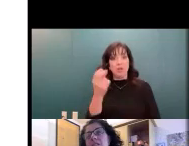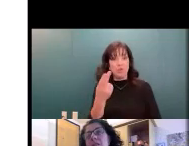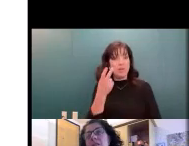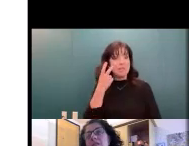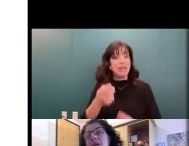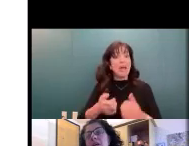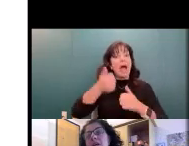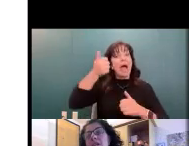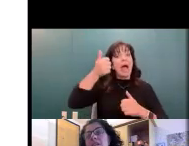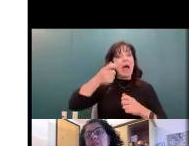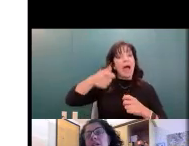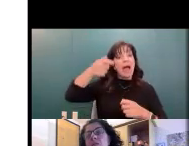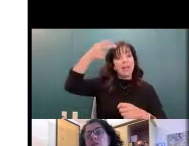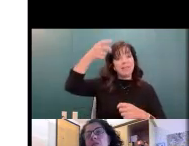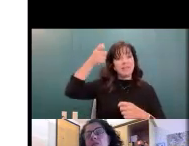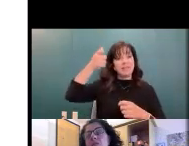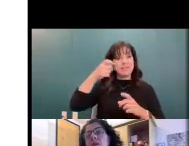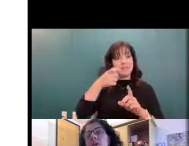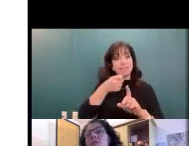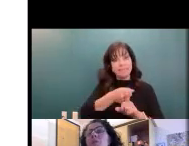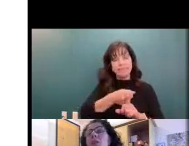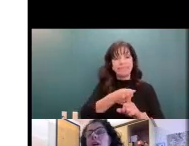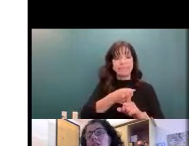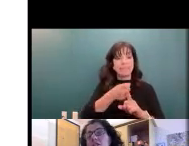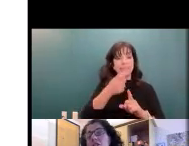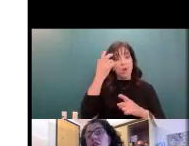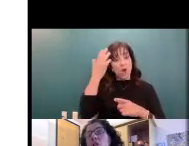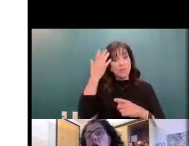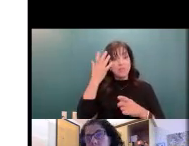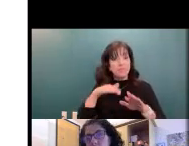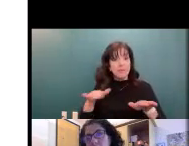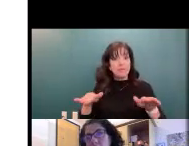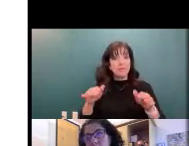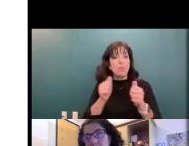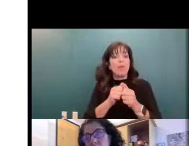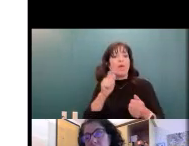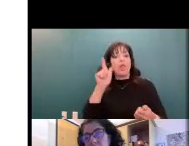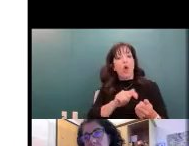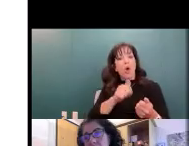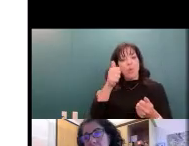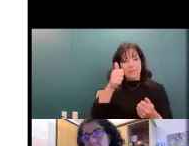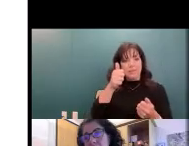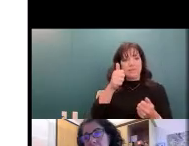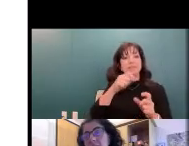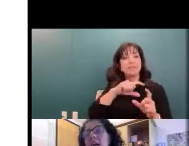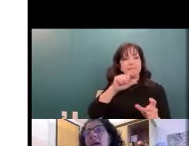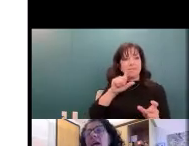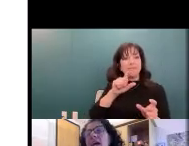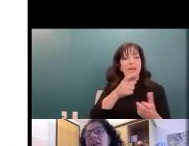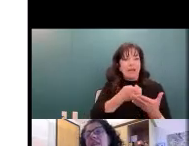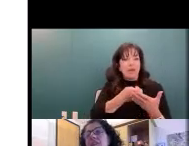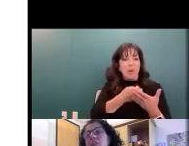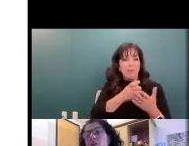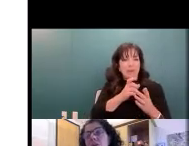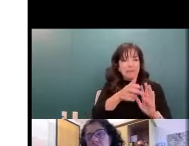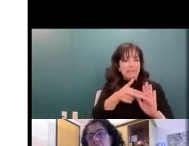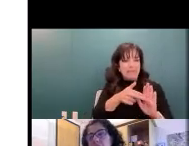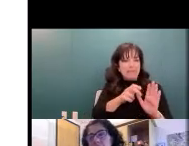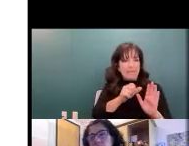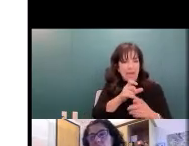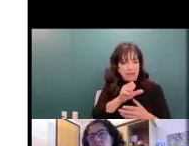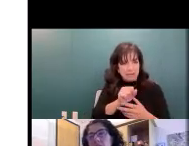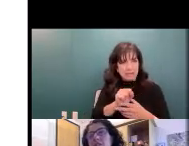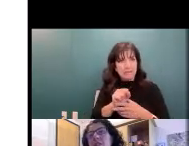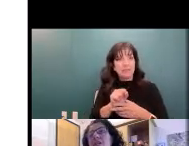highest prevalence of autism in 8-year-old children belonging to the lowest tertile of socioeconomic status, and then the